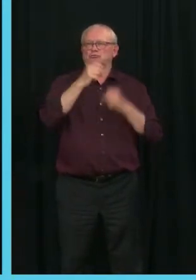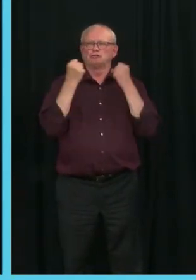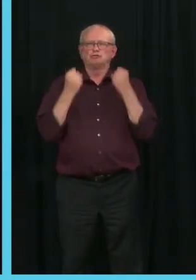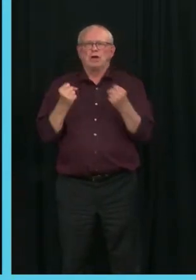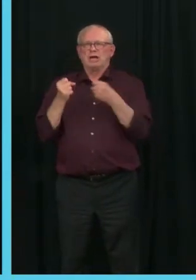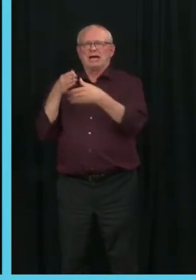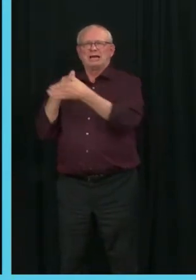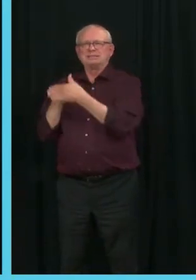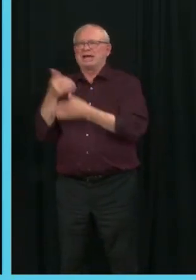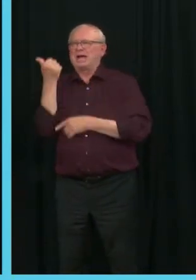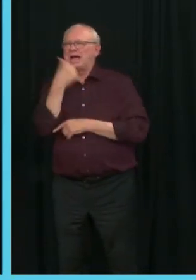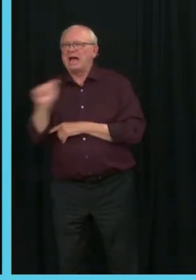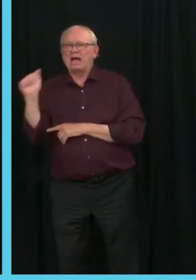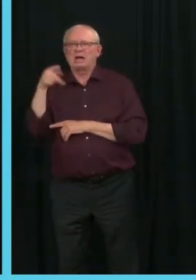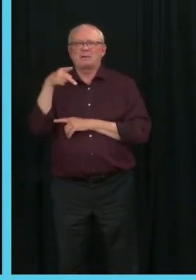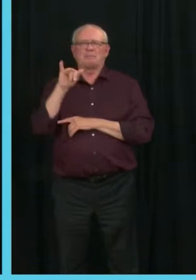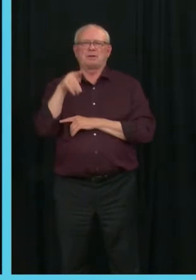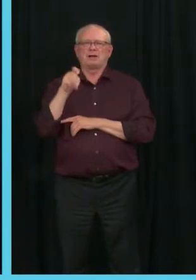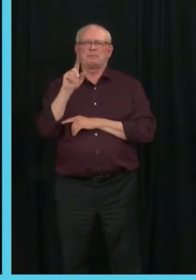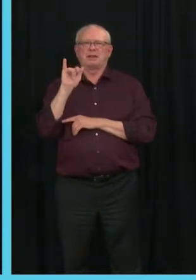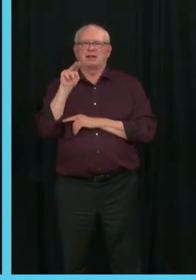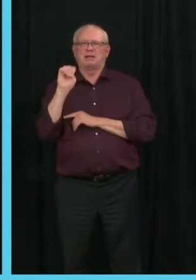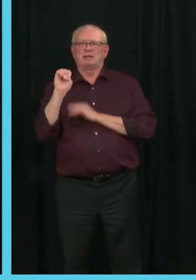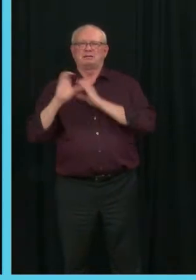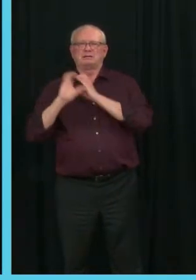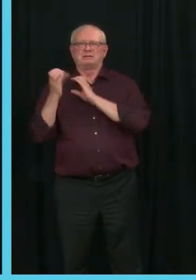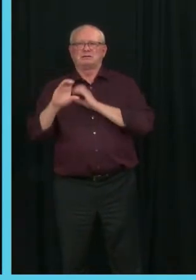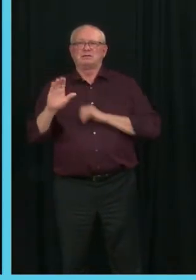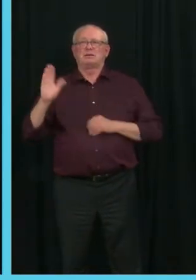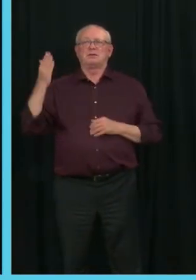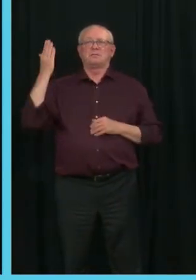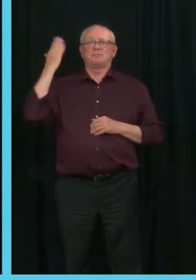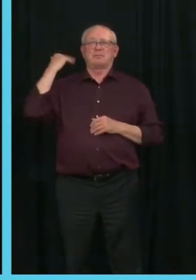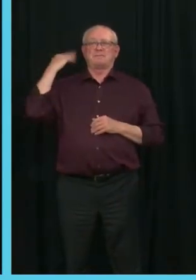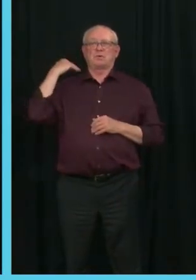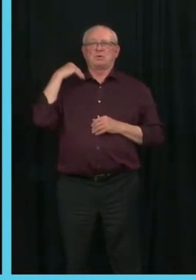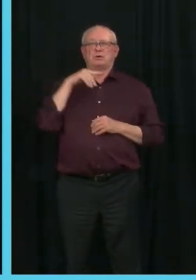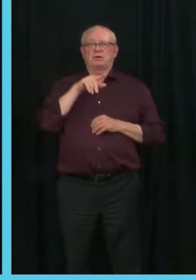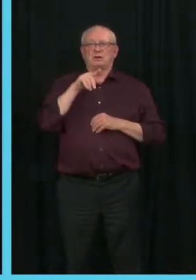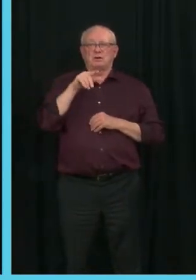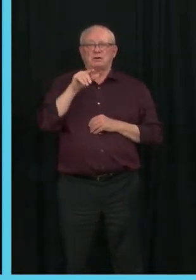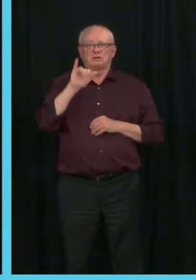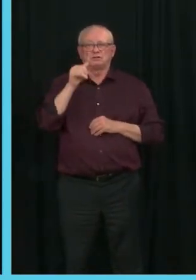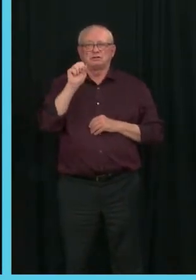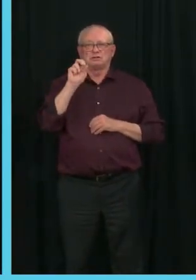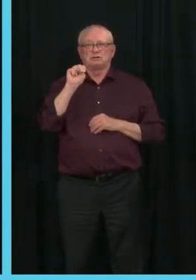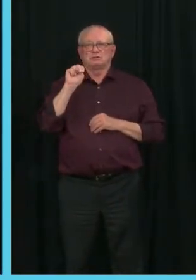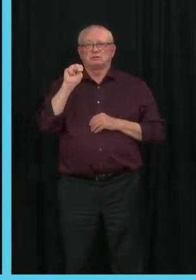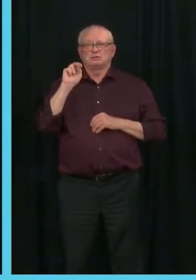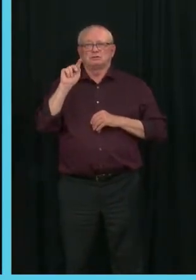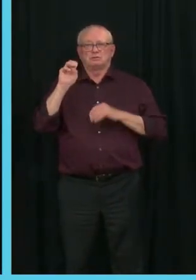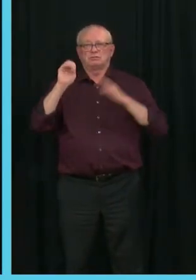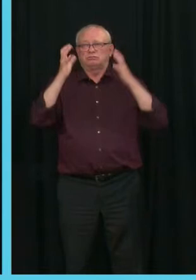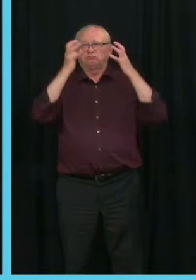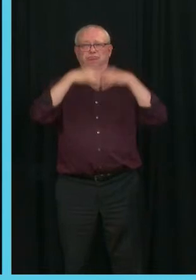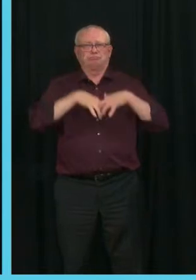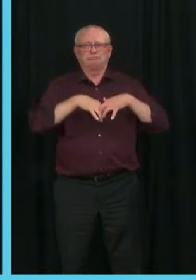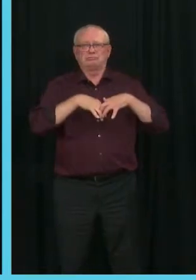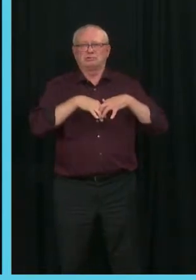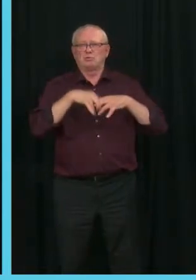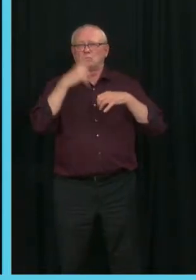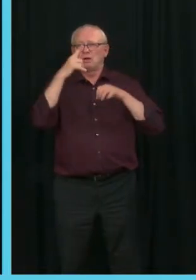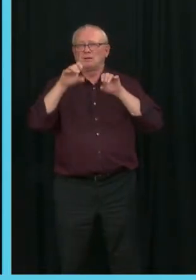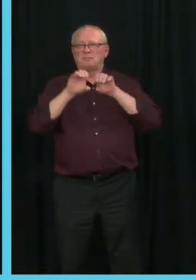did nothing to fight back when Justin Trudeau effectively killed the Energy East pipeline. And so it's not surprising that an